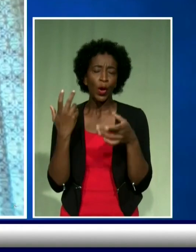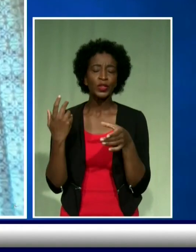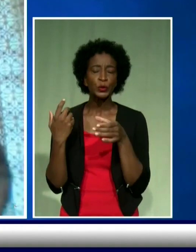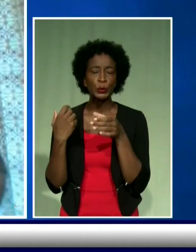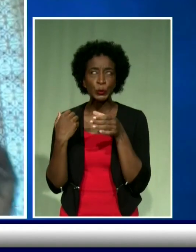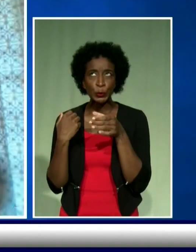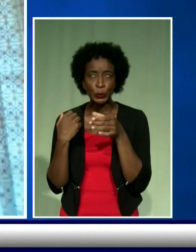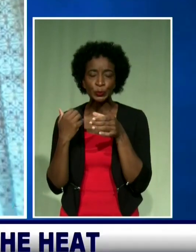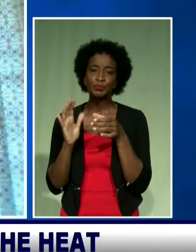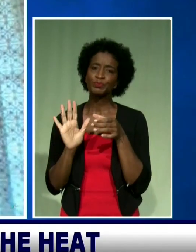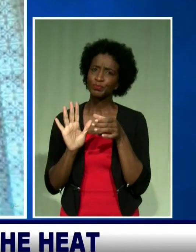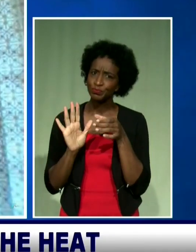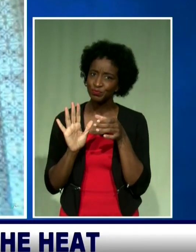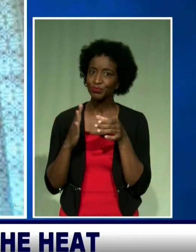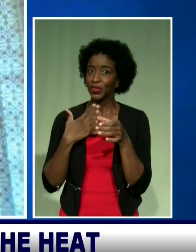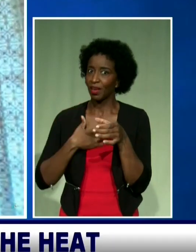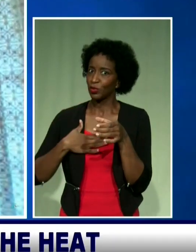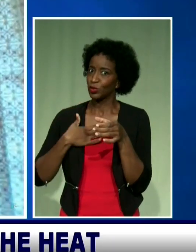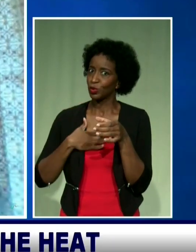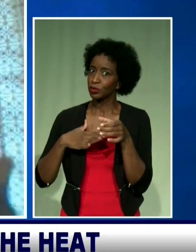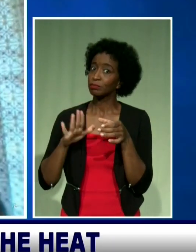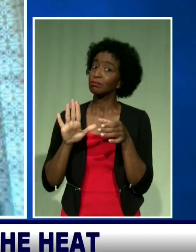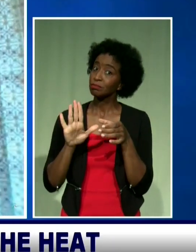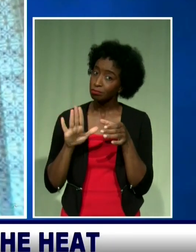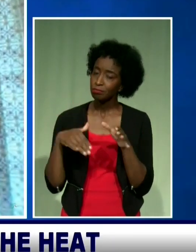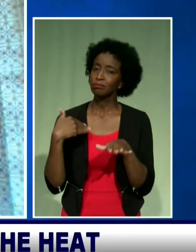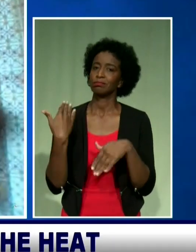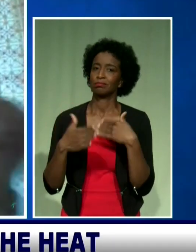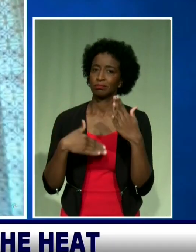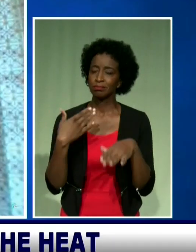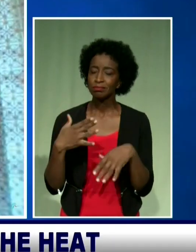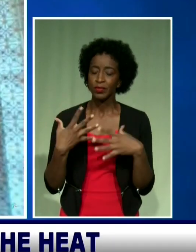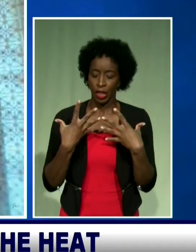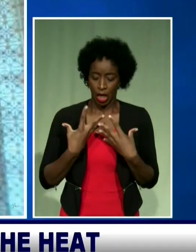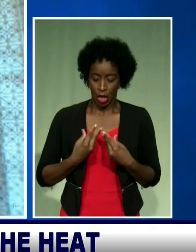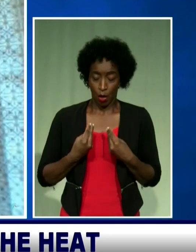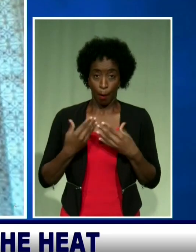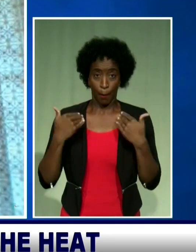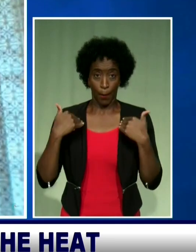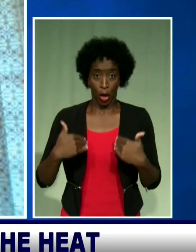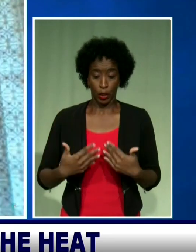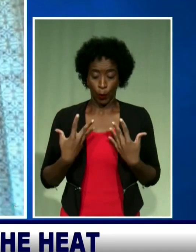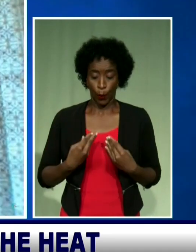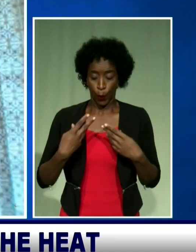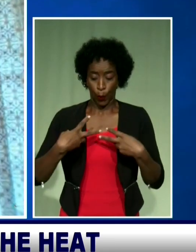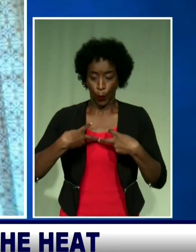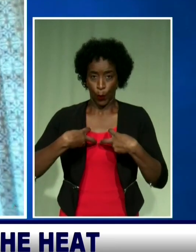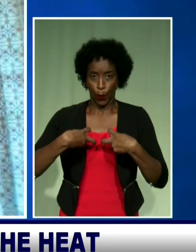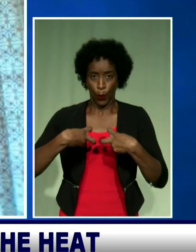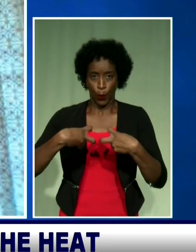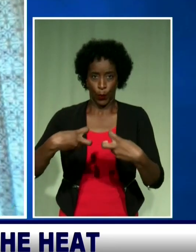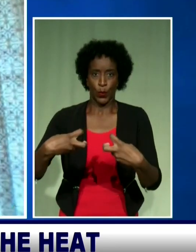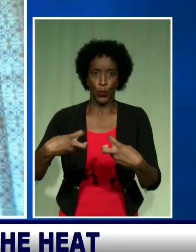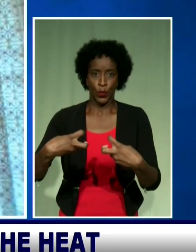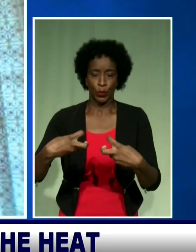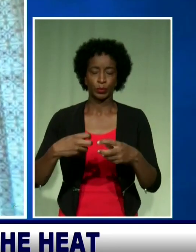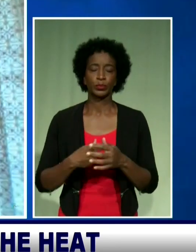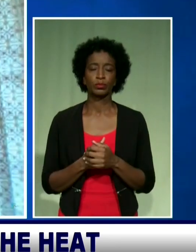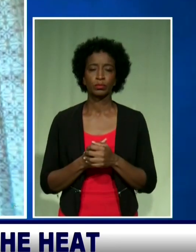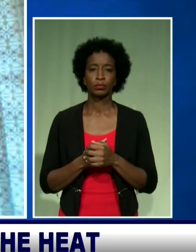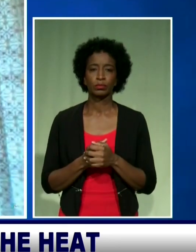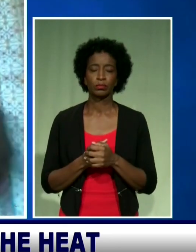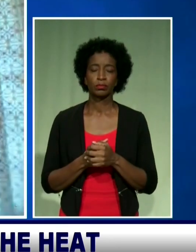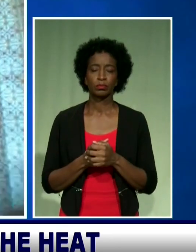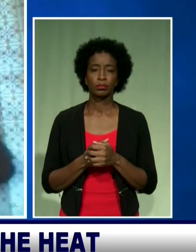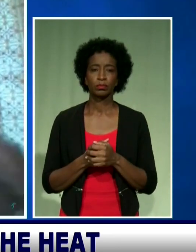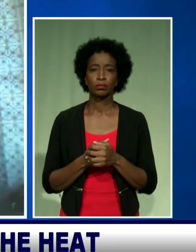a short period of time, but they cause you to get dehydrated and actually can worsen your heat-related illnesses and symptoms. And as well